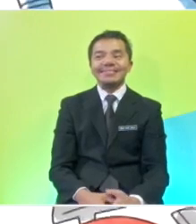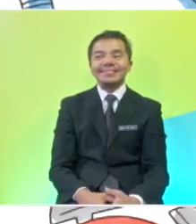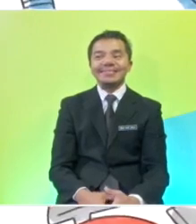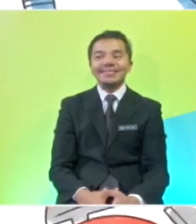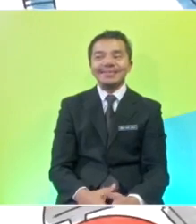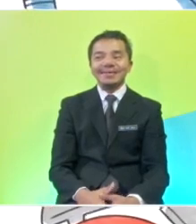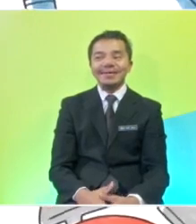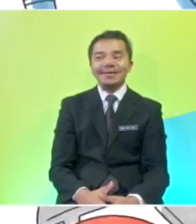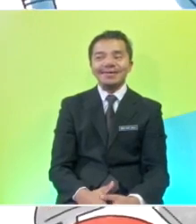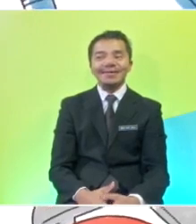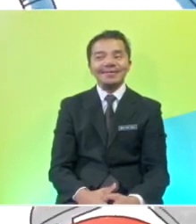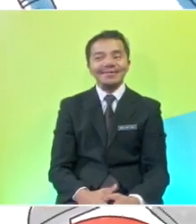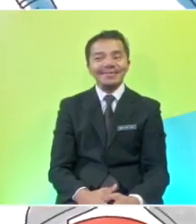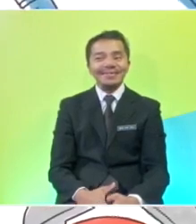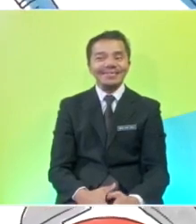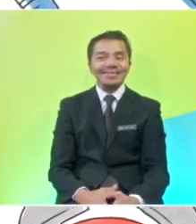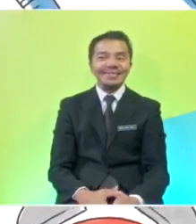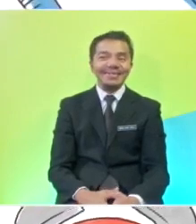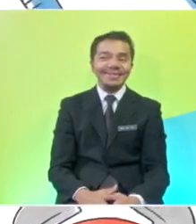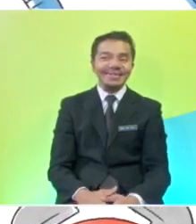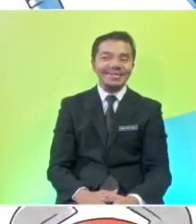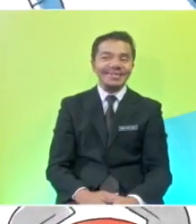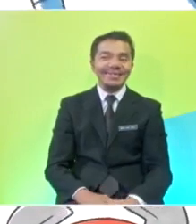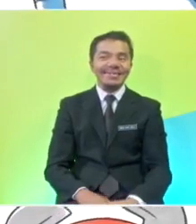please don't laugh at me, everyone, okay? Okay. I'll try my best.